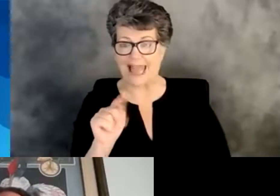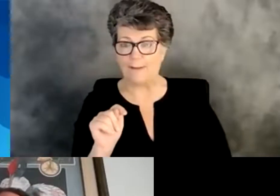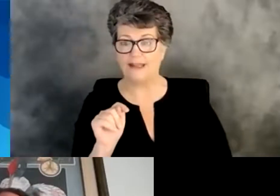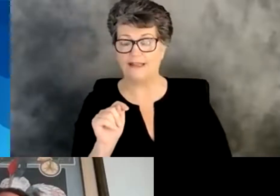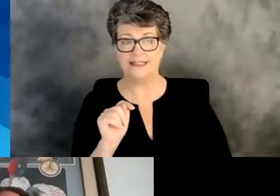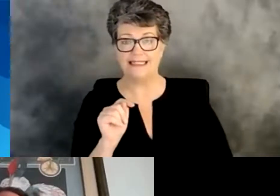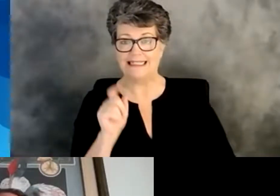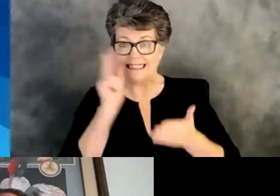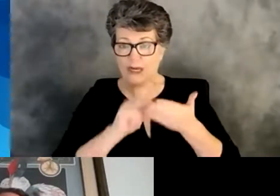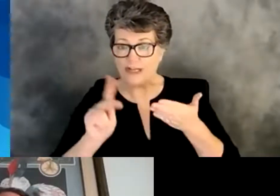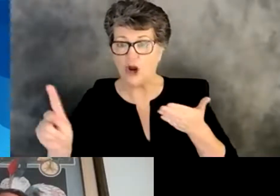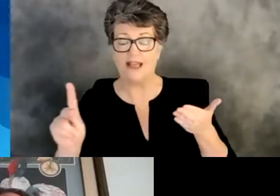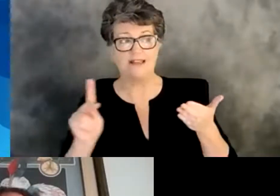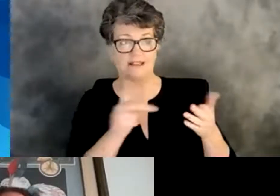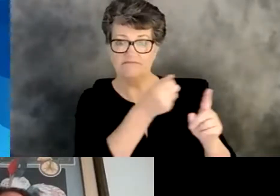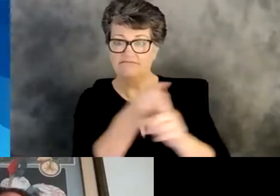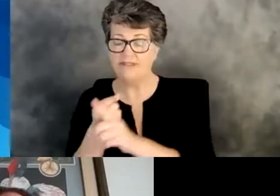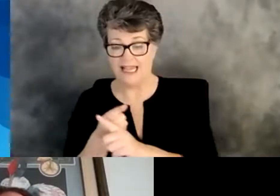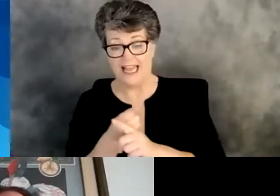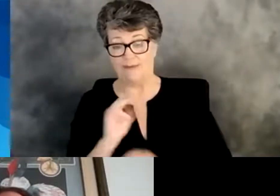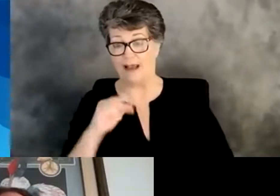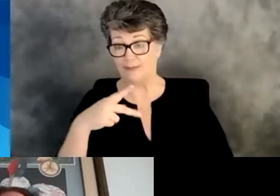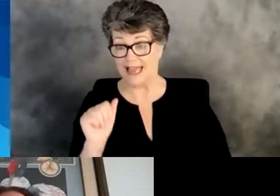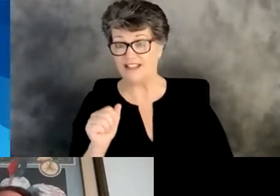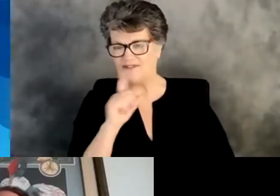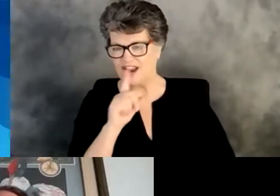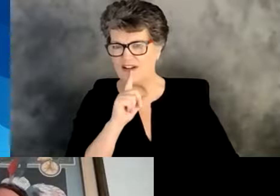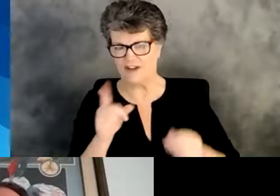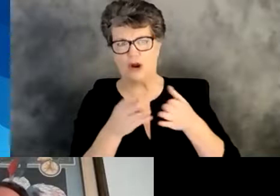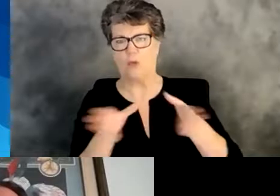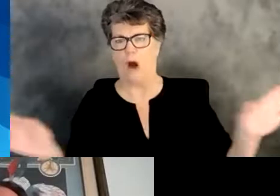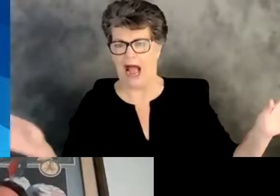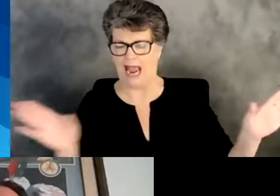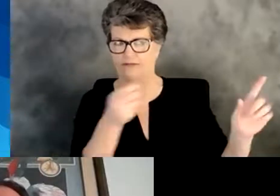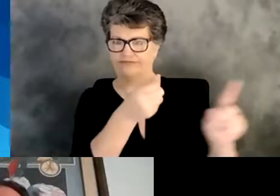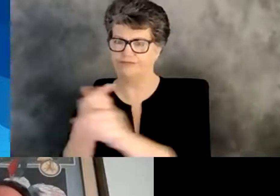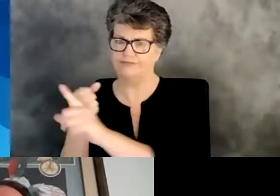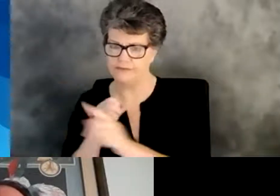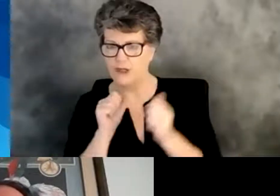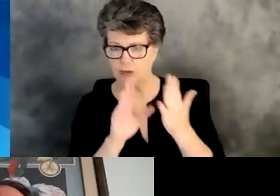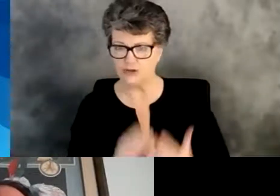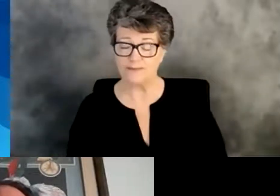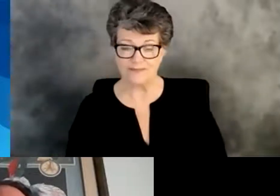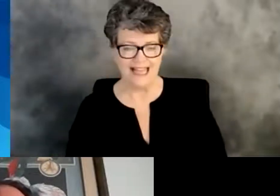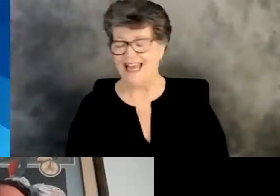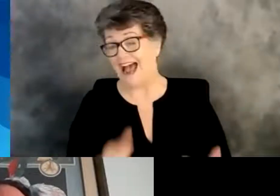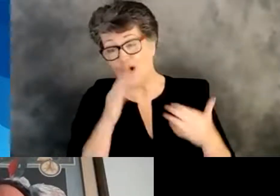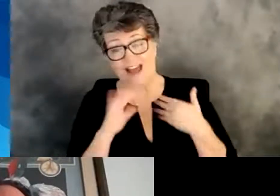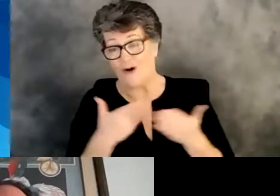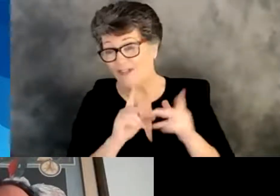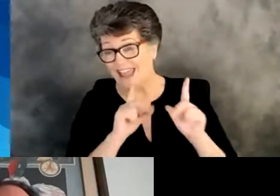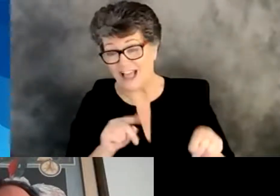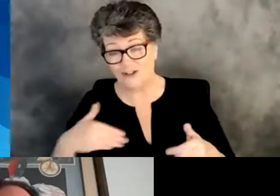very cross-cutting, especially the master plan for aging is a very, very cross-cutting kind of approach. So I don't have all the answers yet. This is